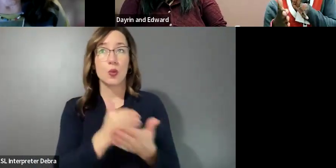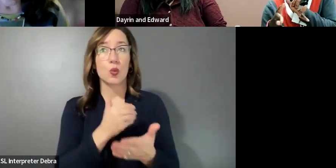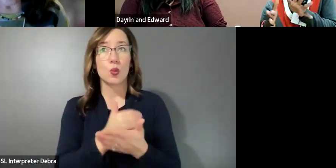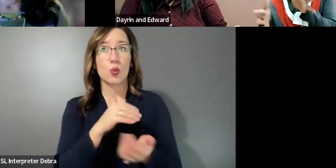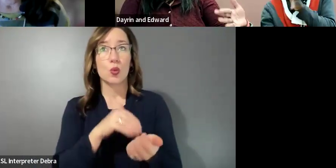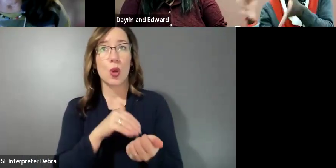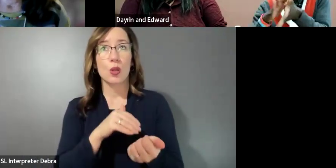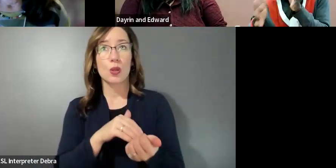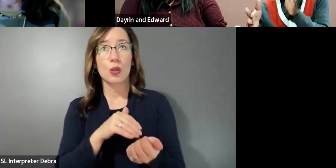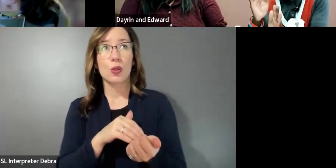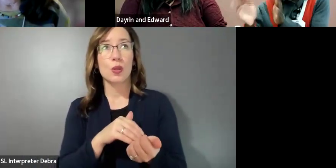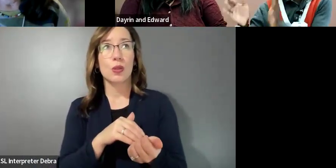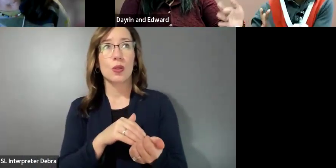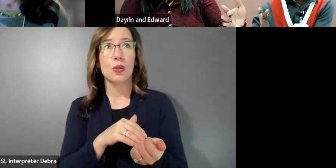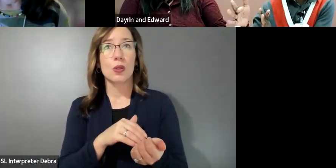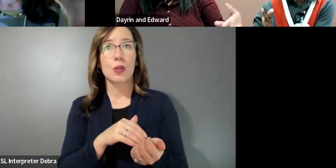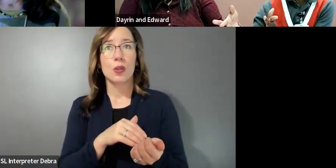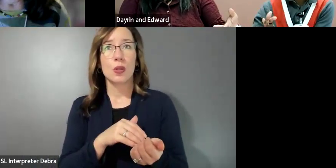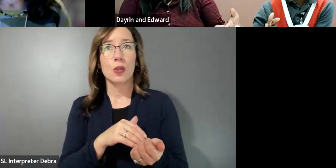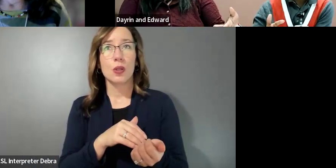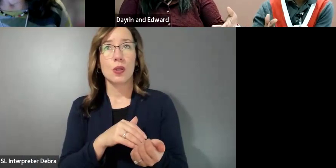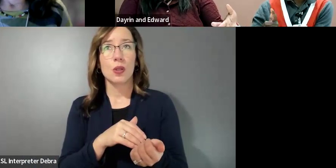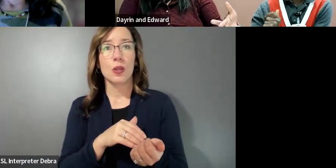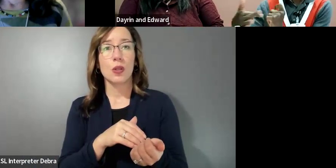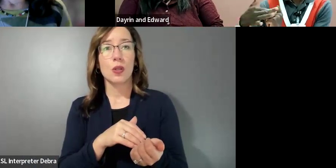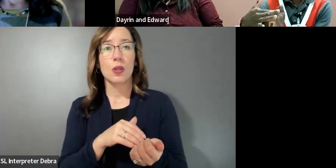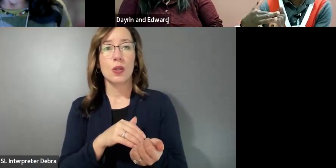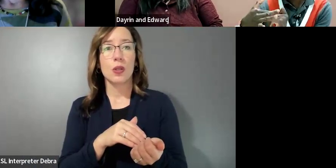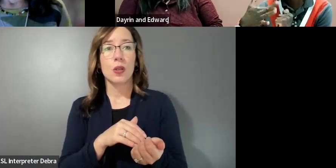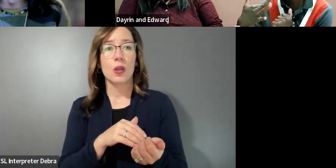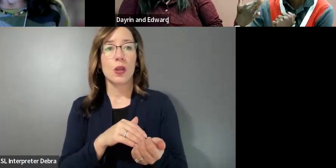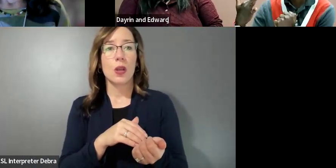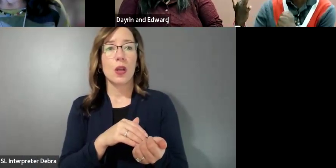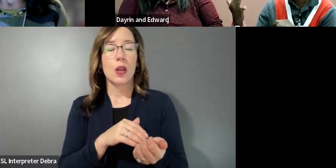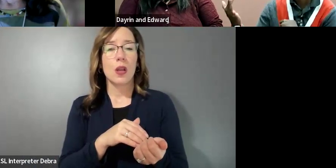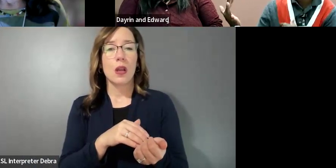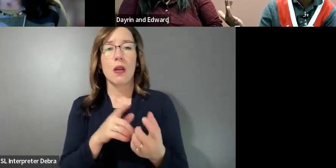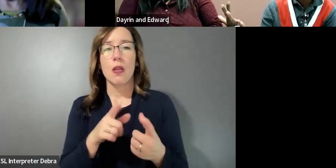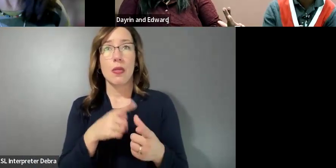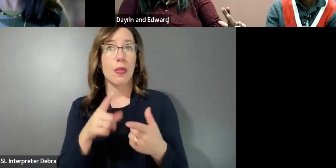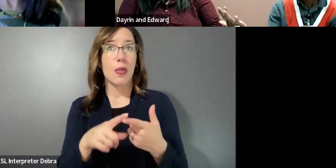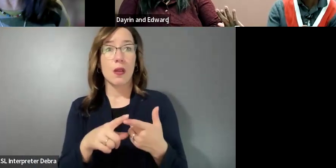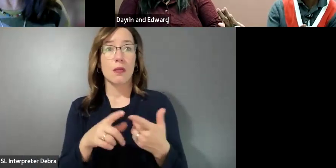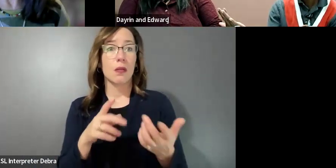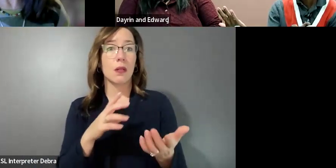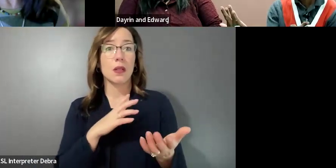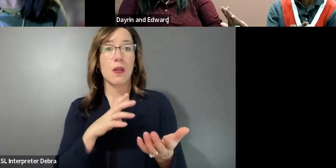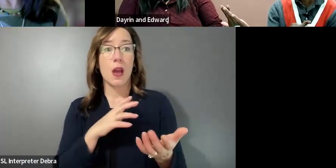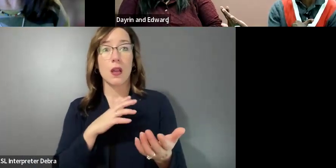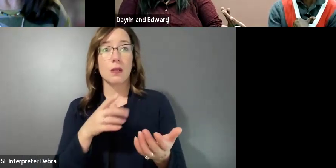they talk things or they see us once a year, then we should fire them